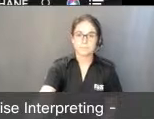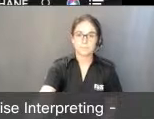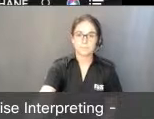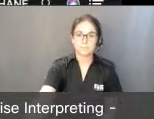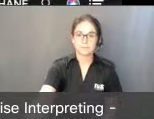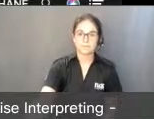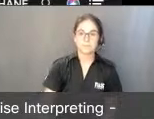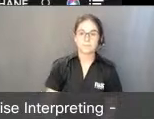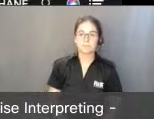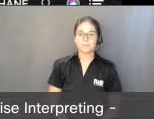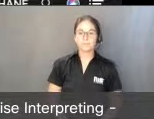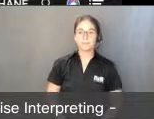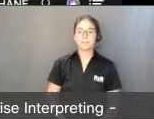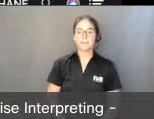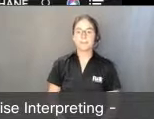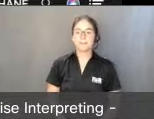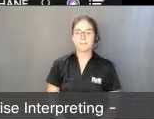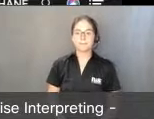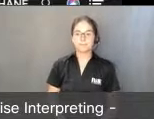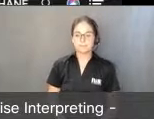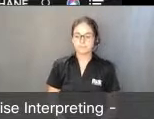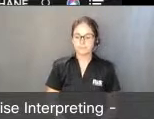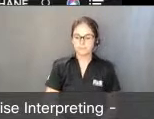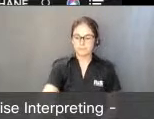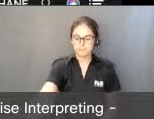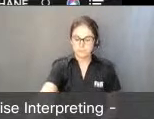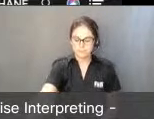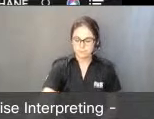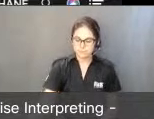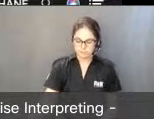And I will provide you the details right now. Okay.